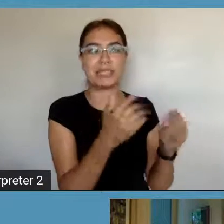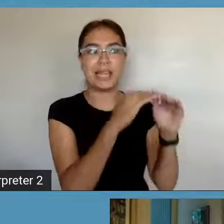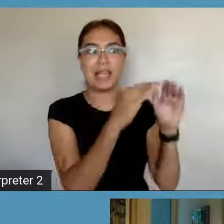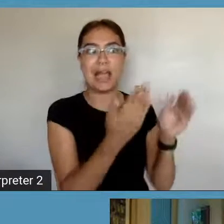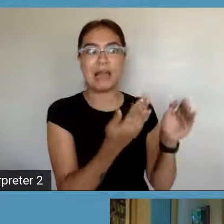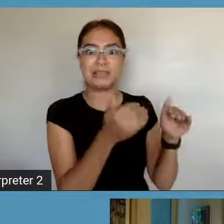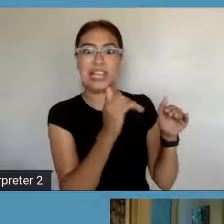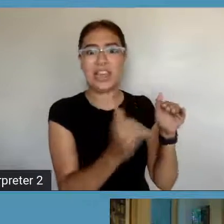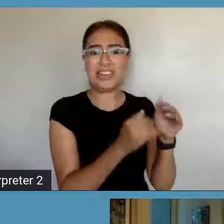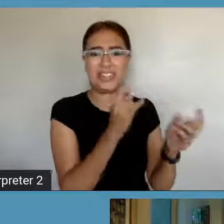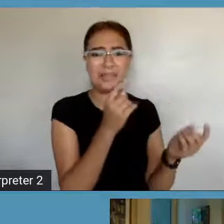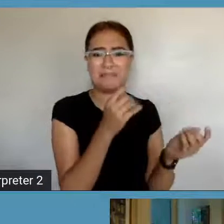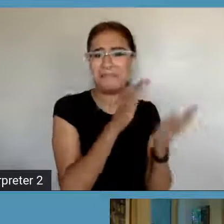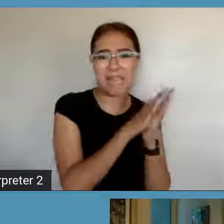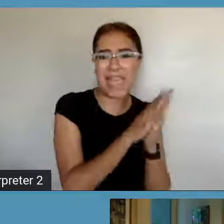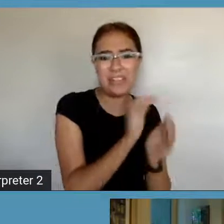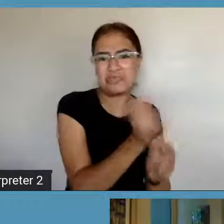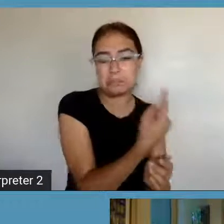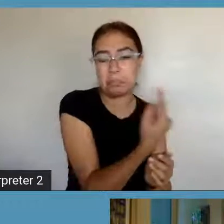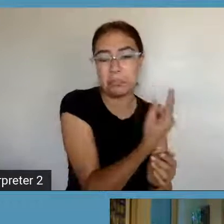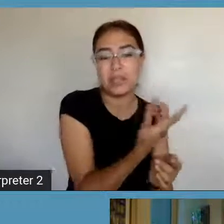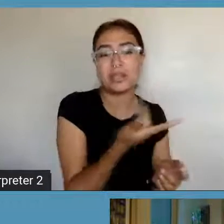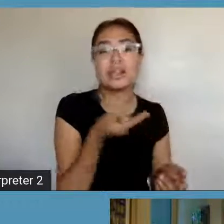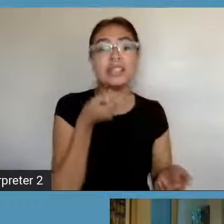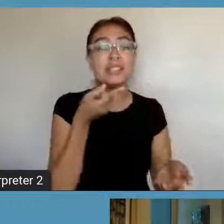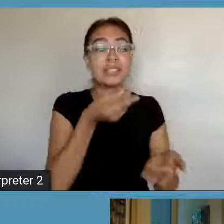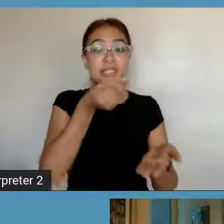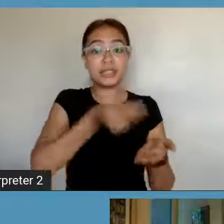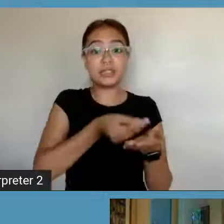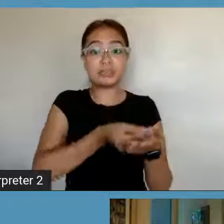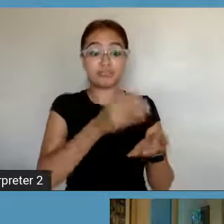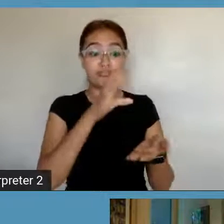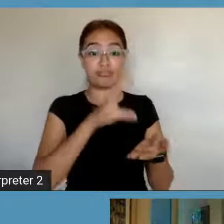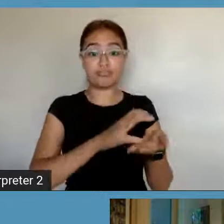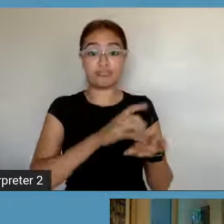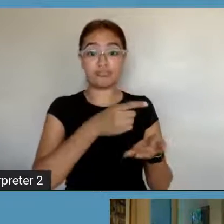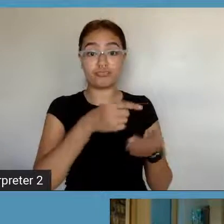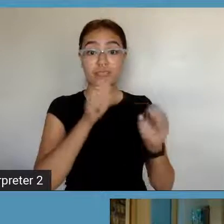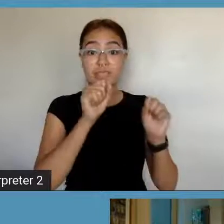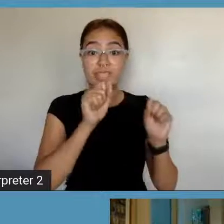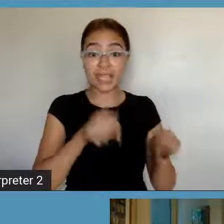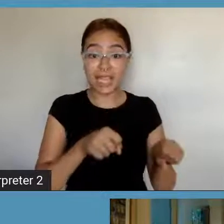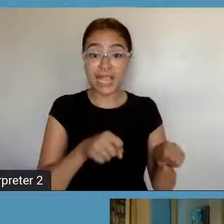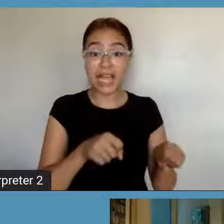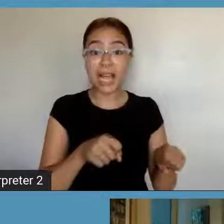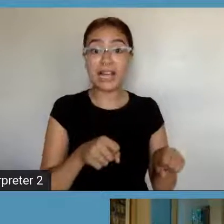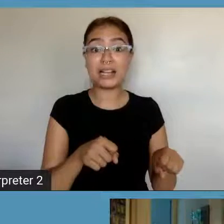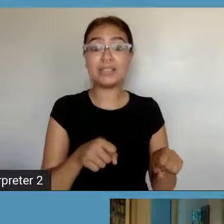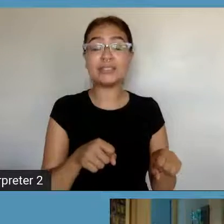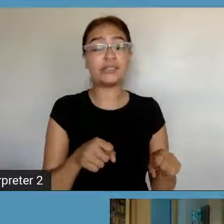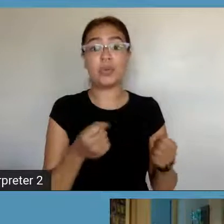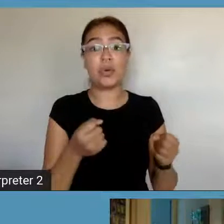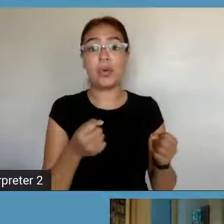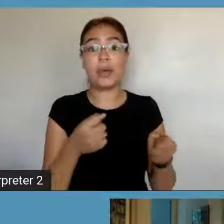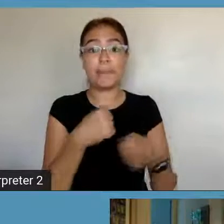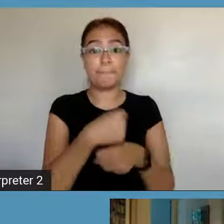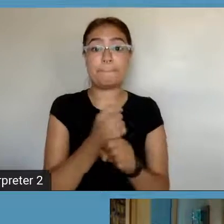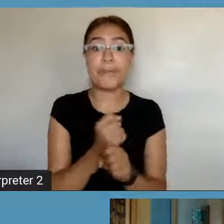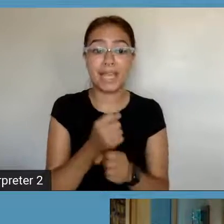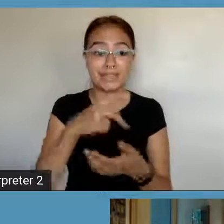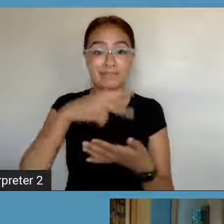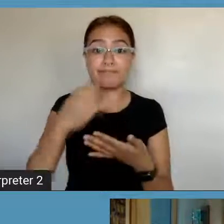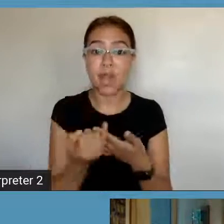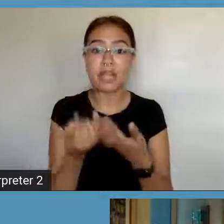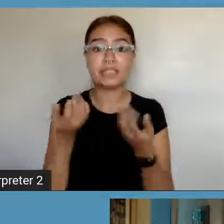somewhere. These grants have made these collections, digitize these collections, you know, it's possible. And